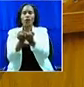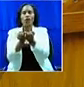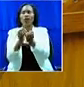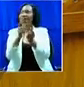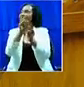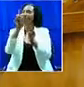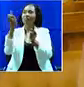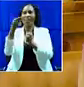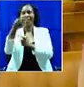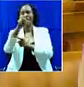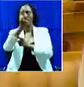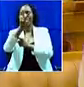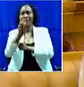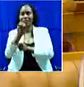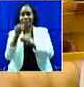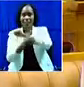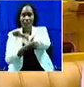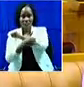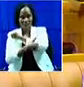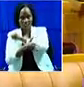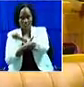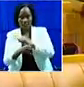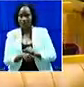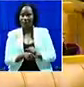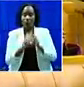G20. Relative to the size of our